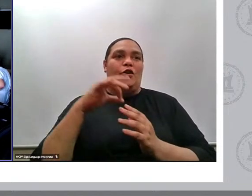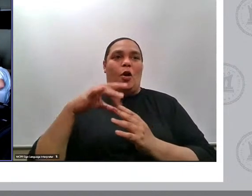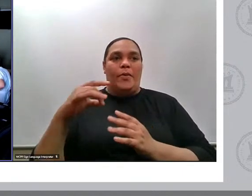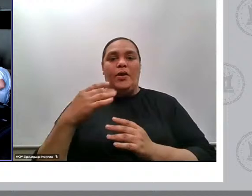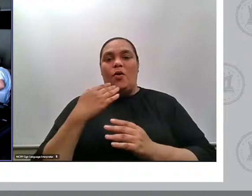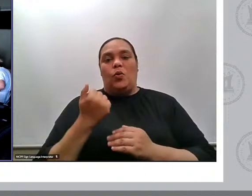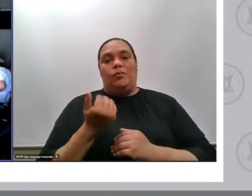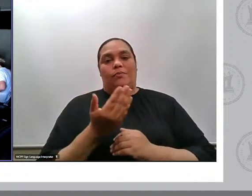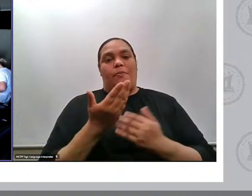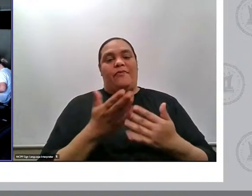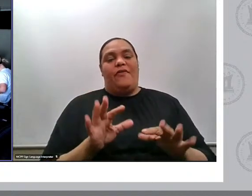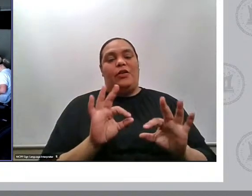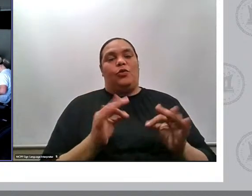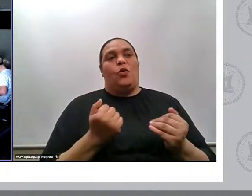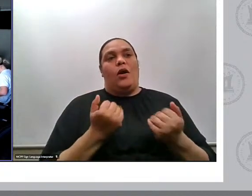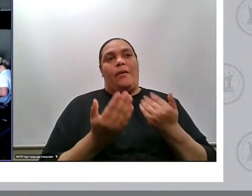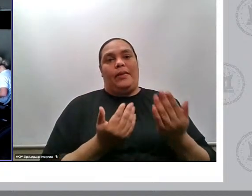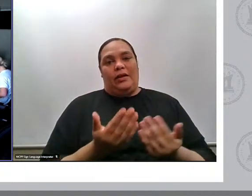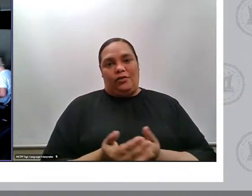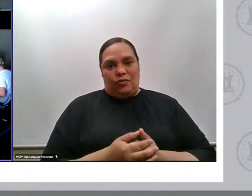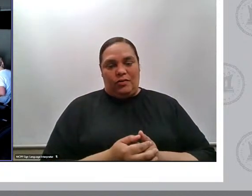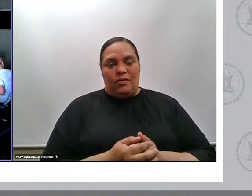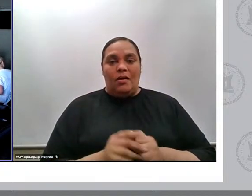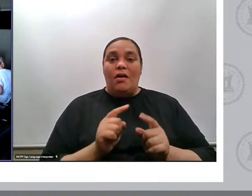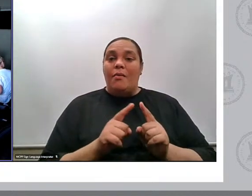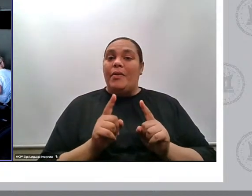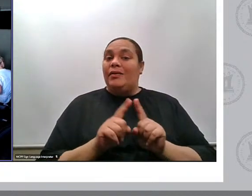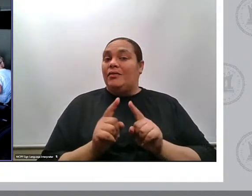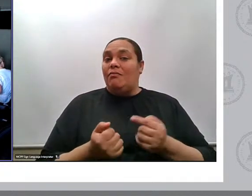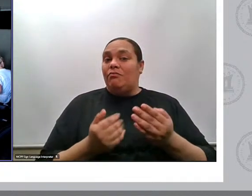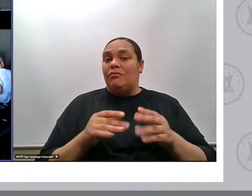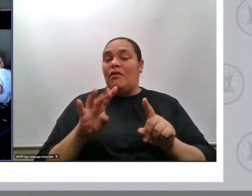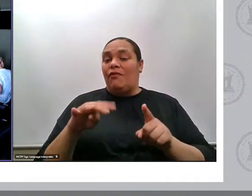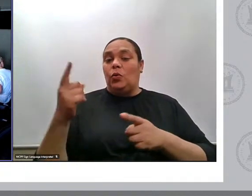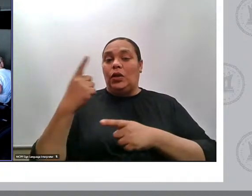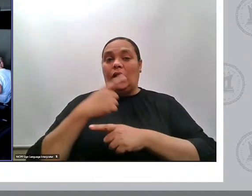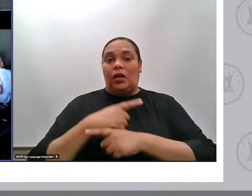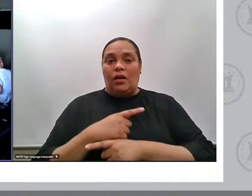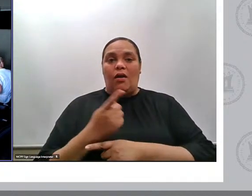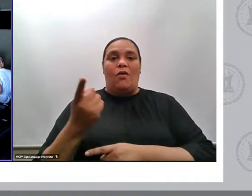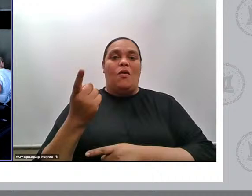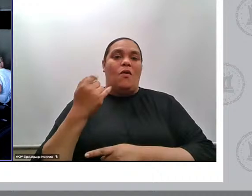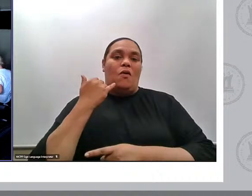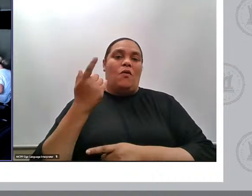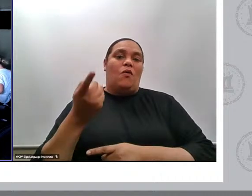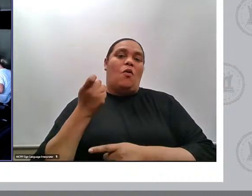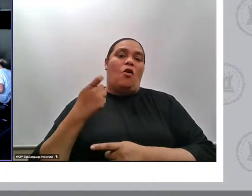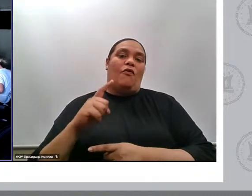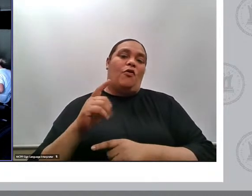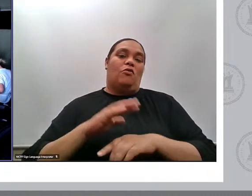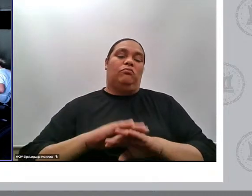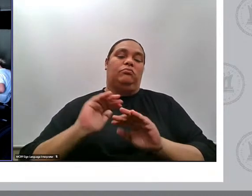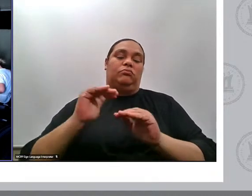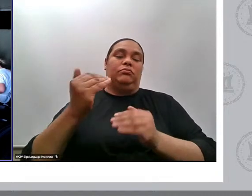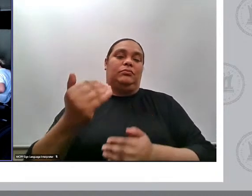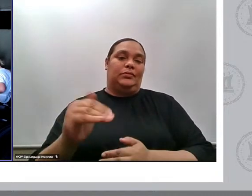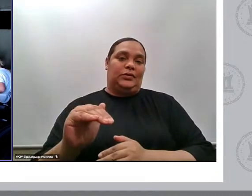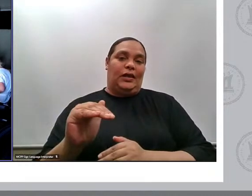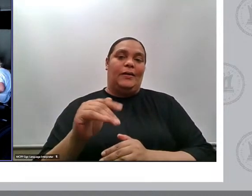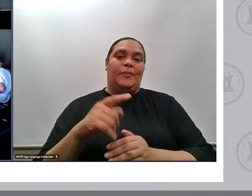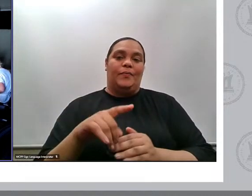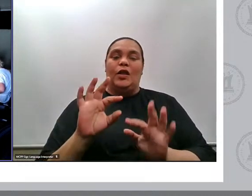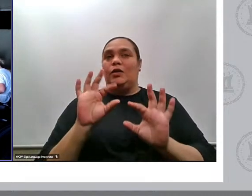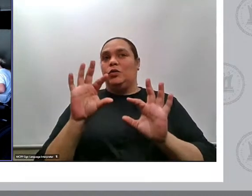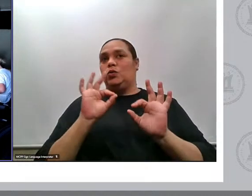has submitted a valid application, providing for a 14-day calling for comment period regarding the suitability